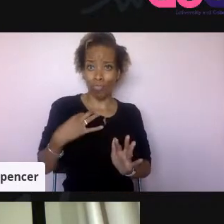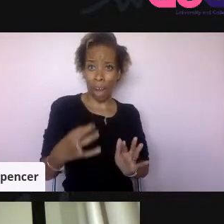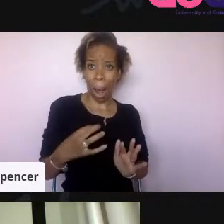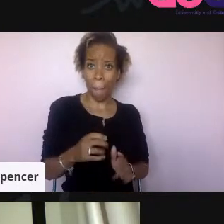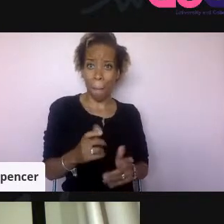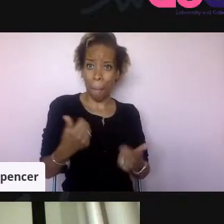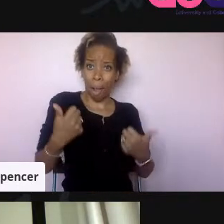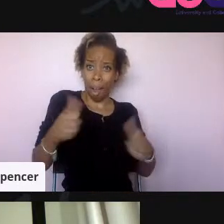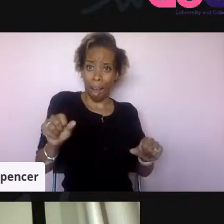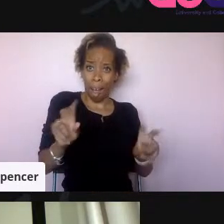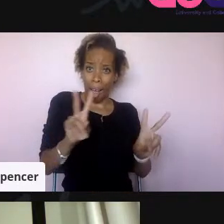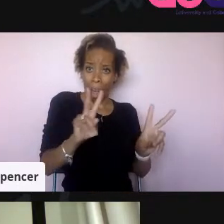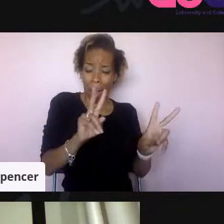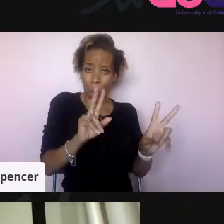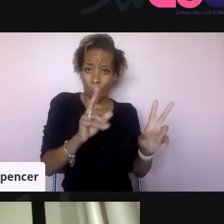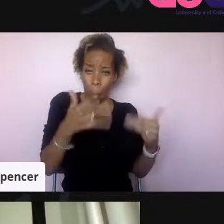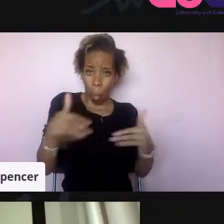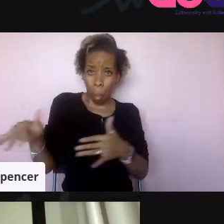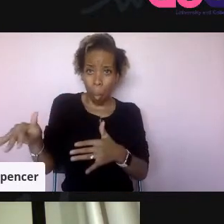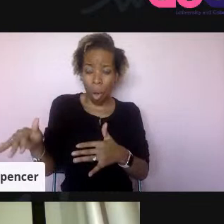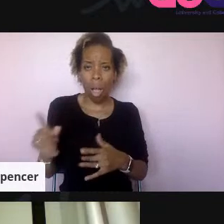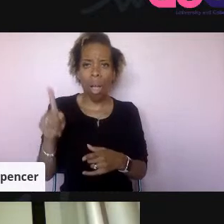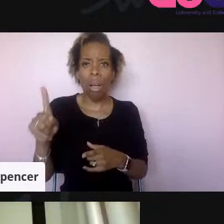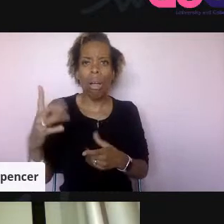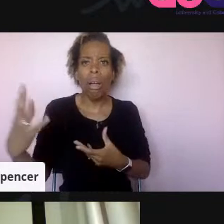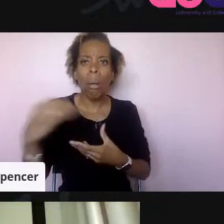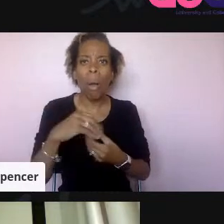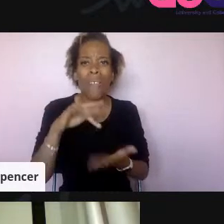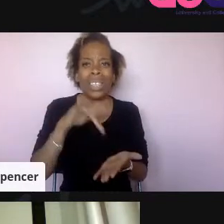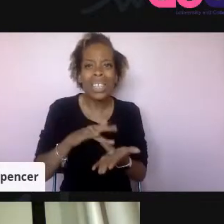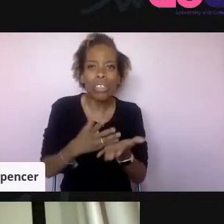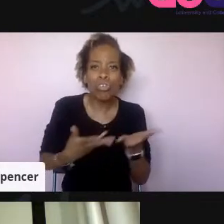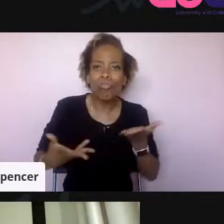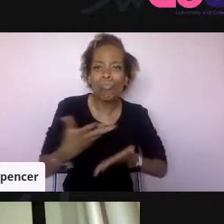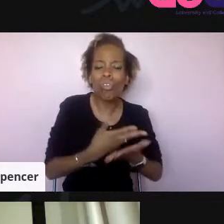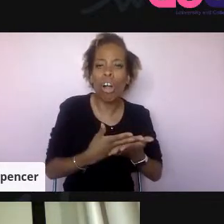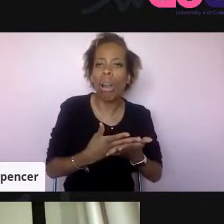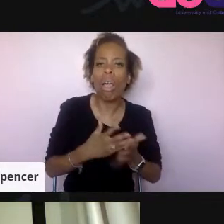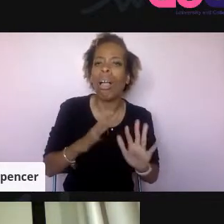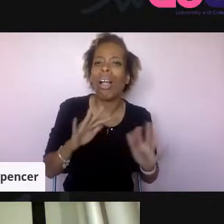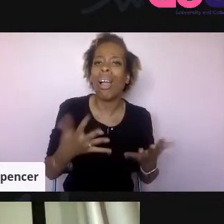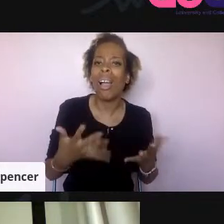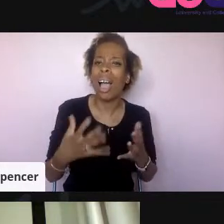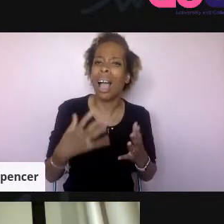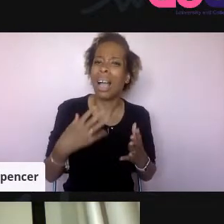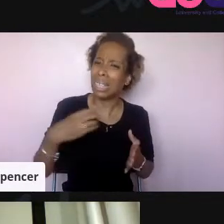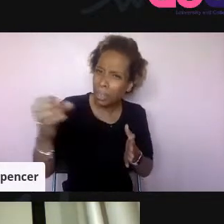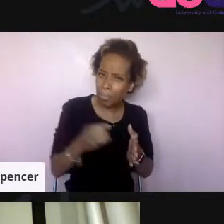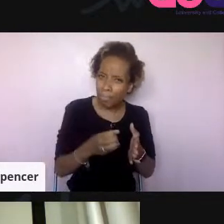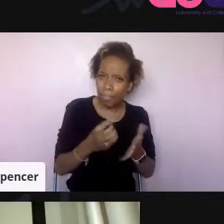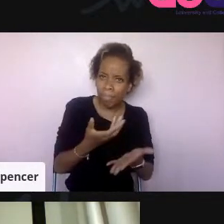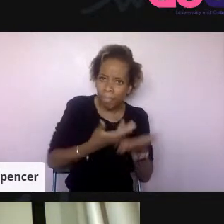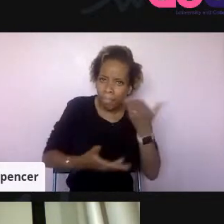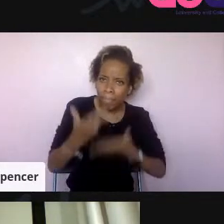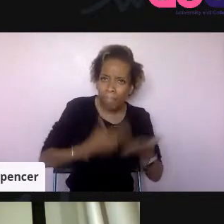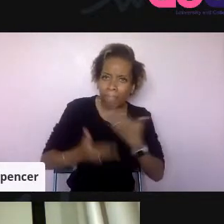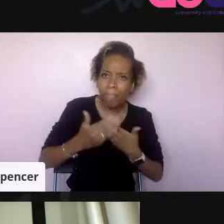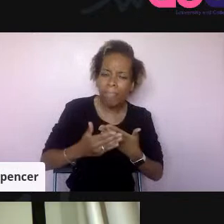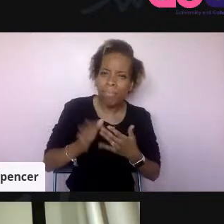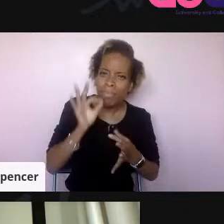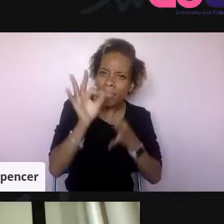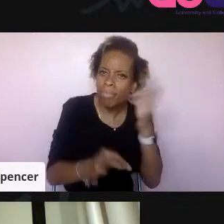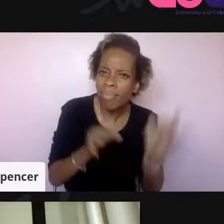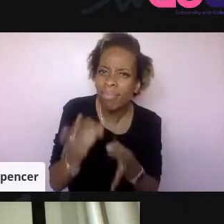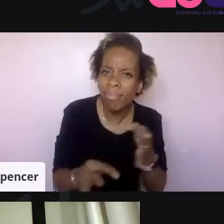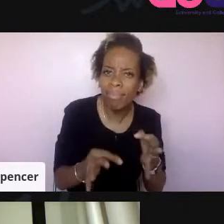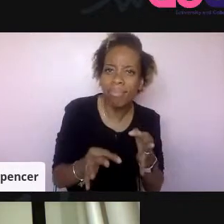central negotiations that are being done by other members of the branch. And actually, it's a real opportunity to bring them in and be asking the questions that you perhaps don't think of,